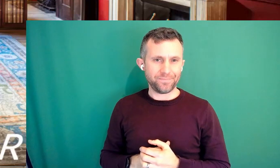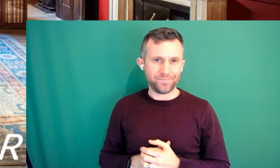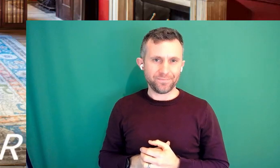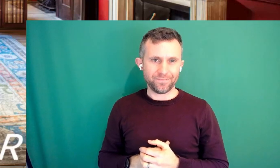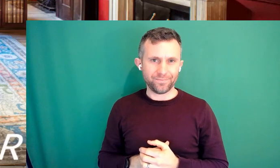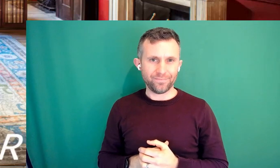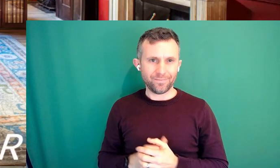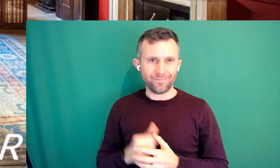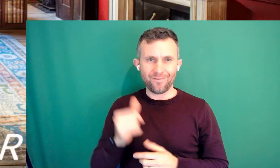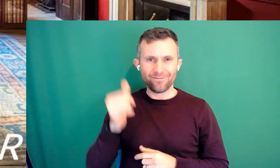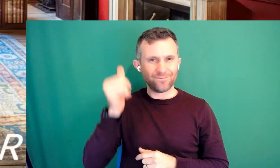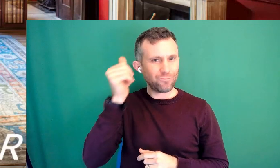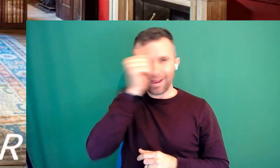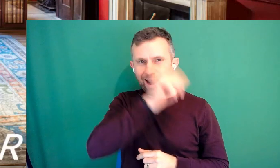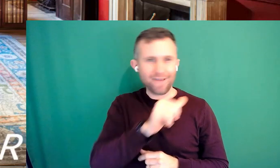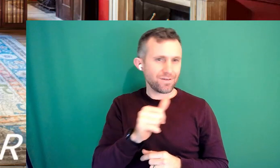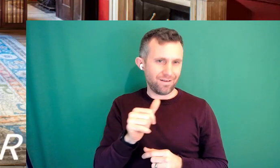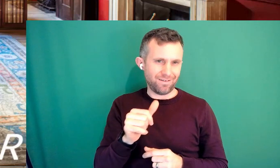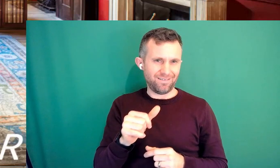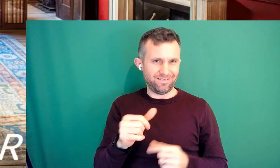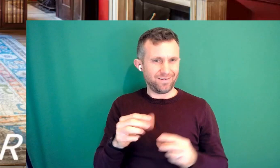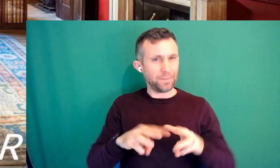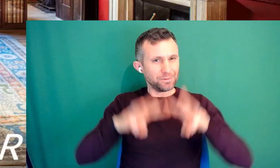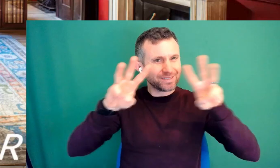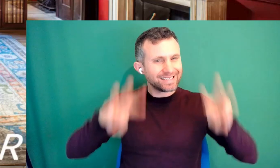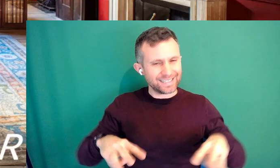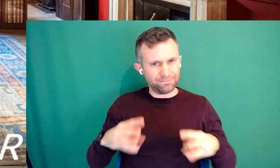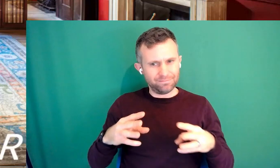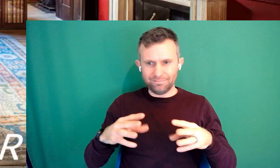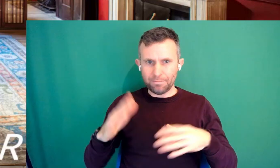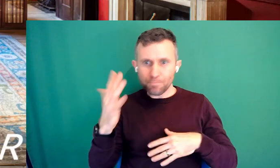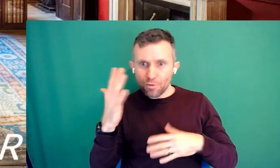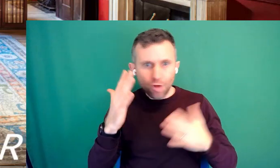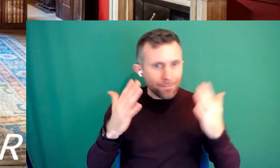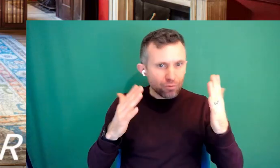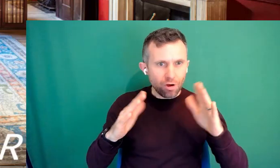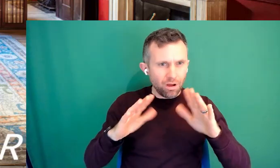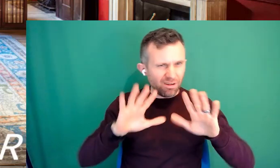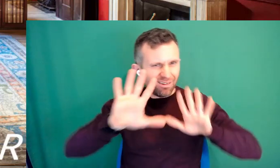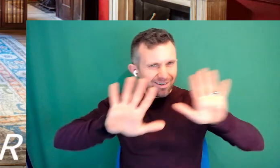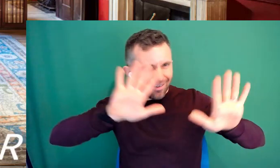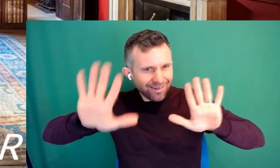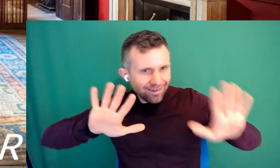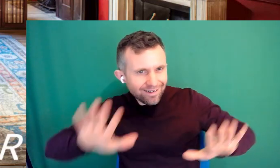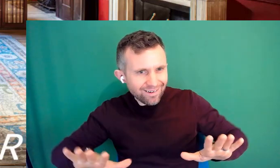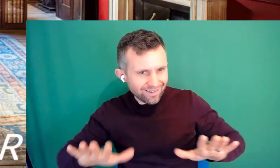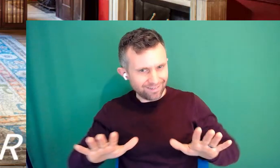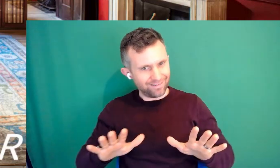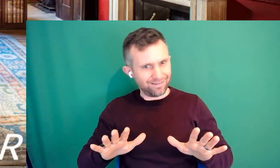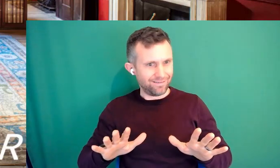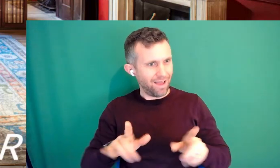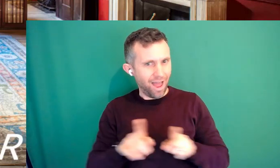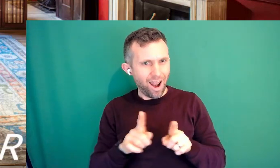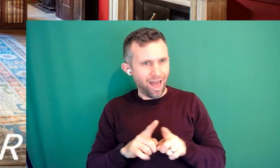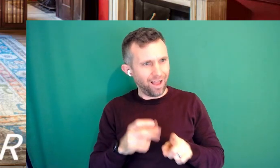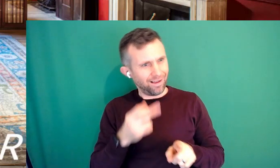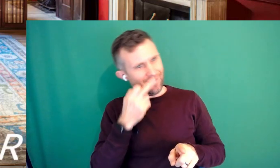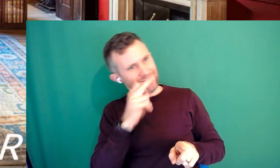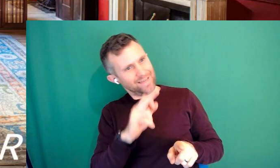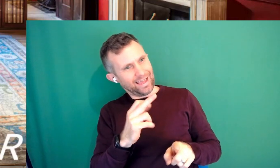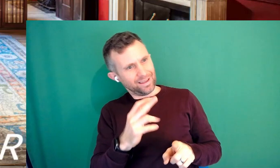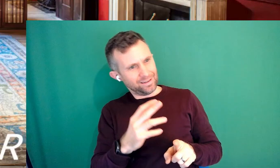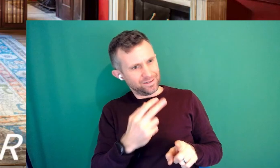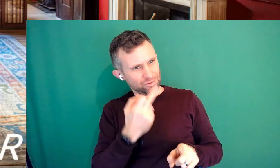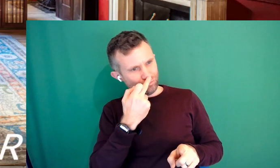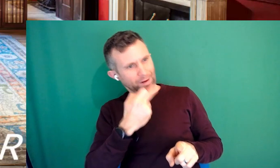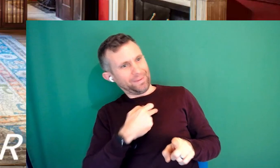I'm sorry. Sorry, everyone. Does this make a difference? Am I visible now? Yes. Yes. I am. This is a lower quality